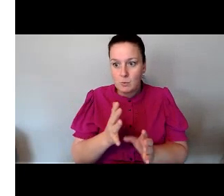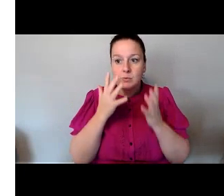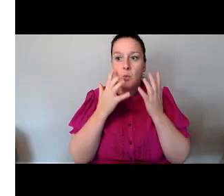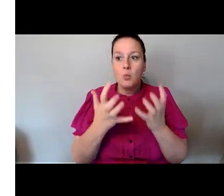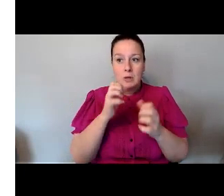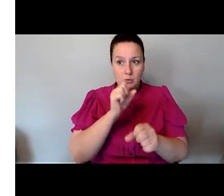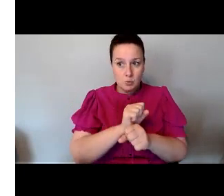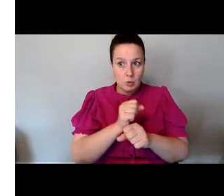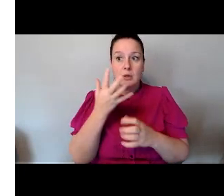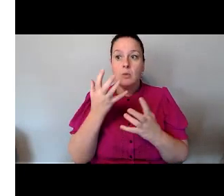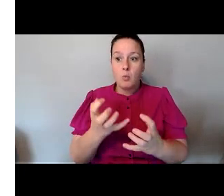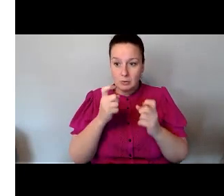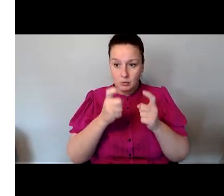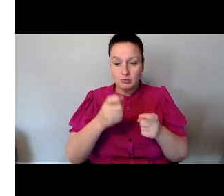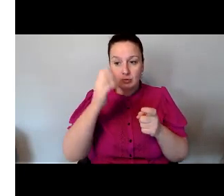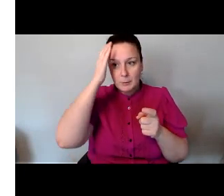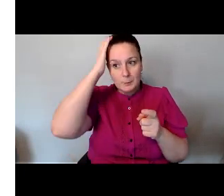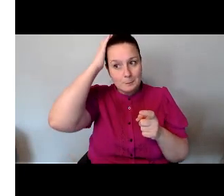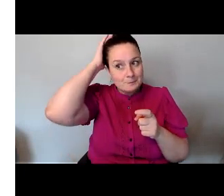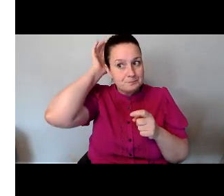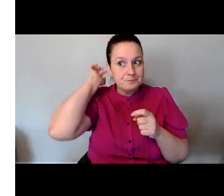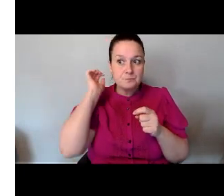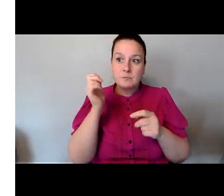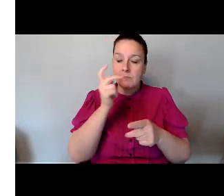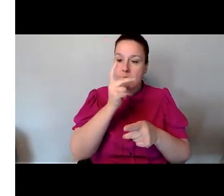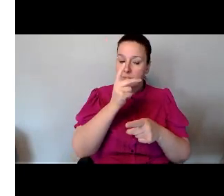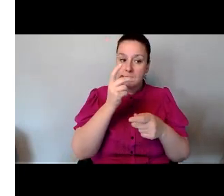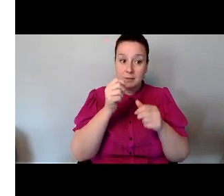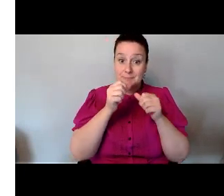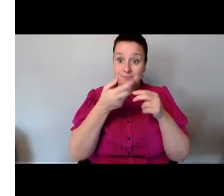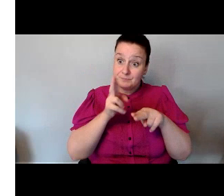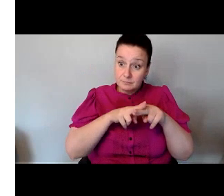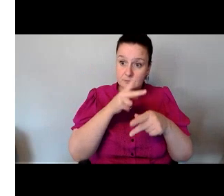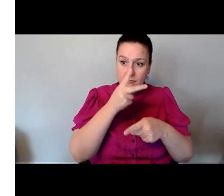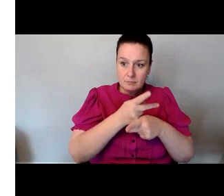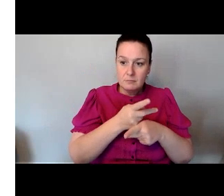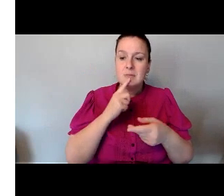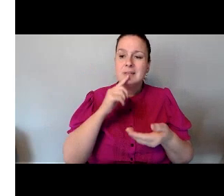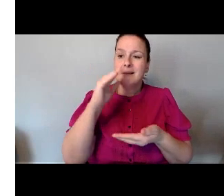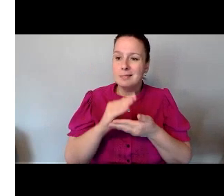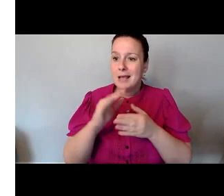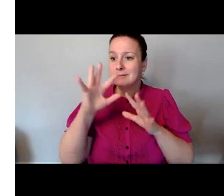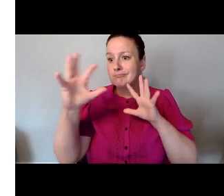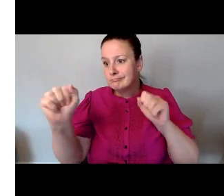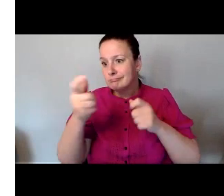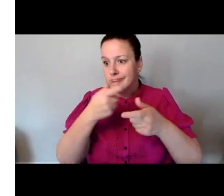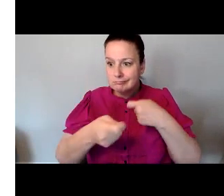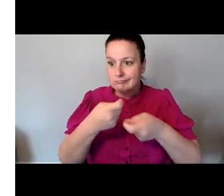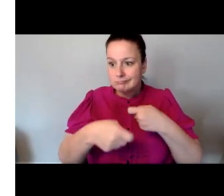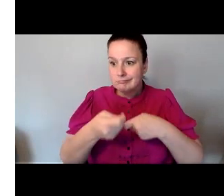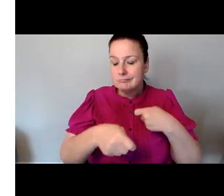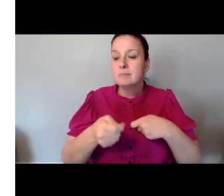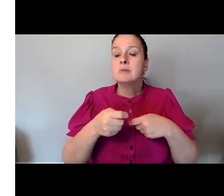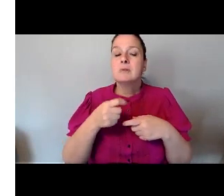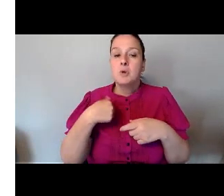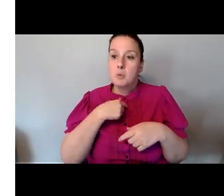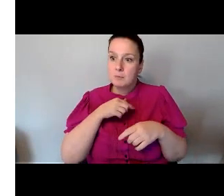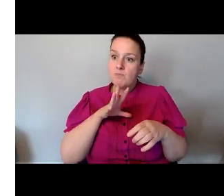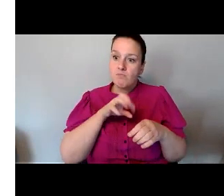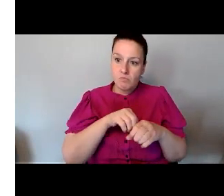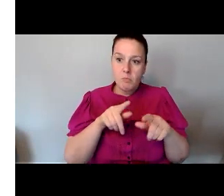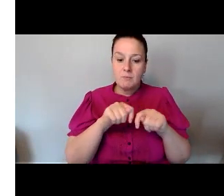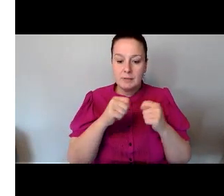contribute to increasing retention and reducing turnover. And that is where we come into play as a team and a